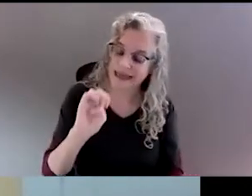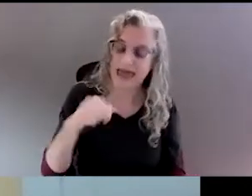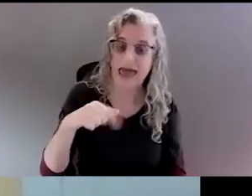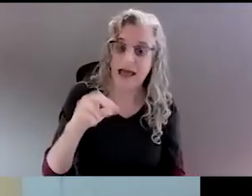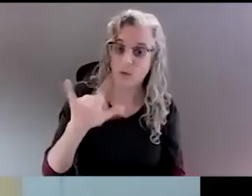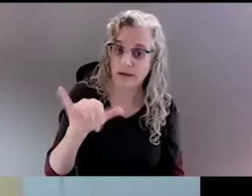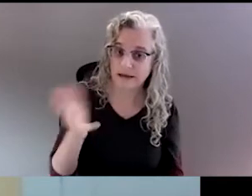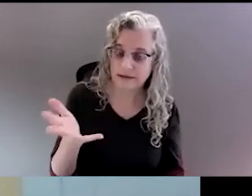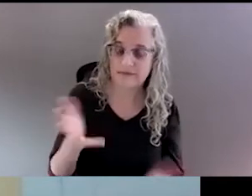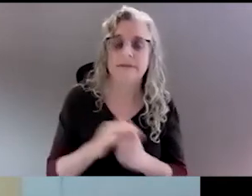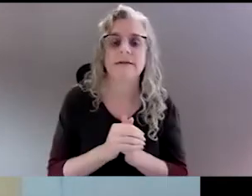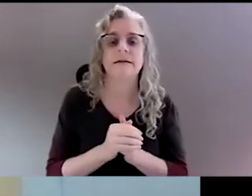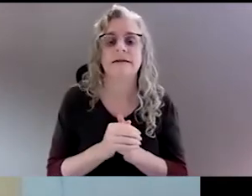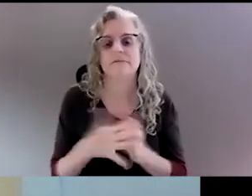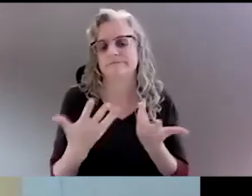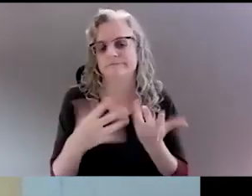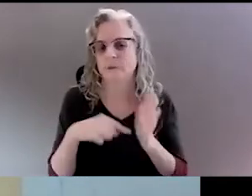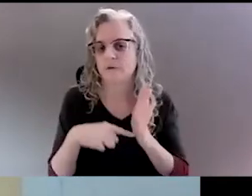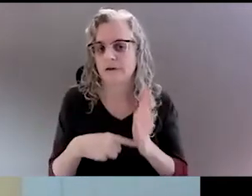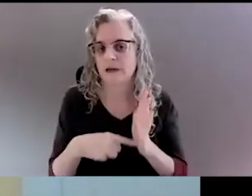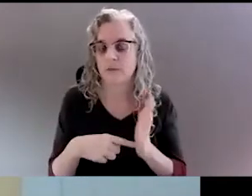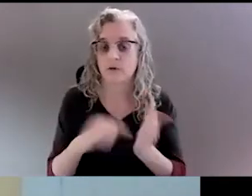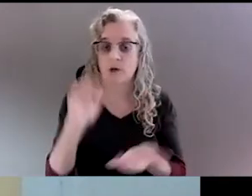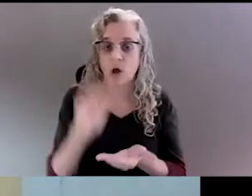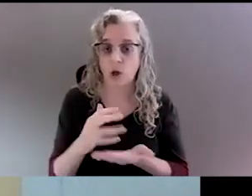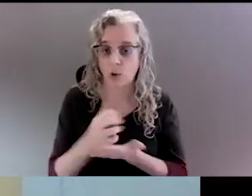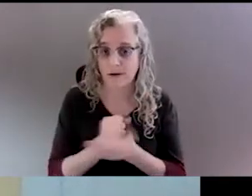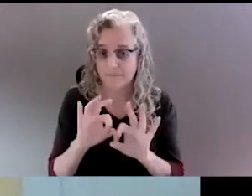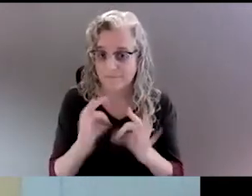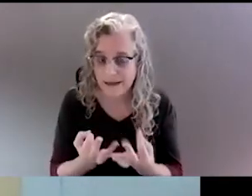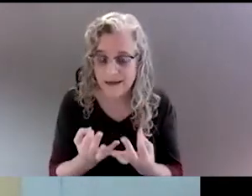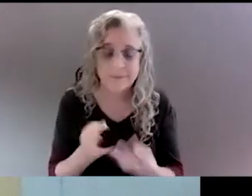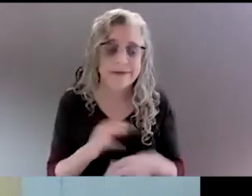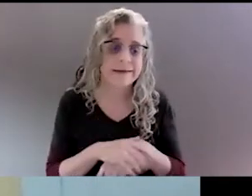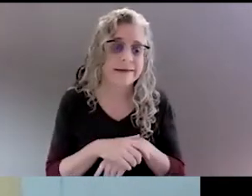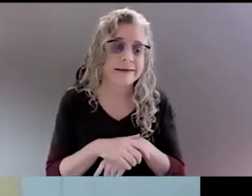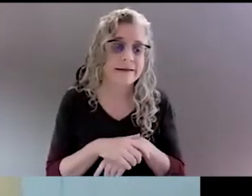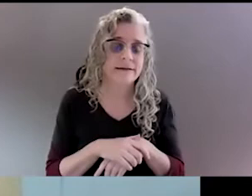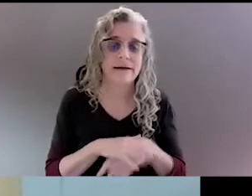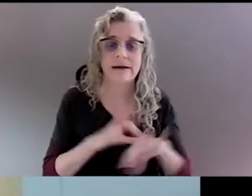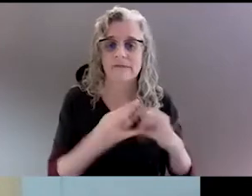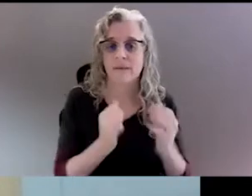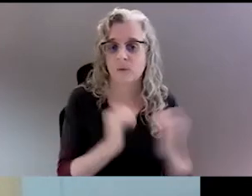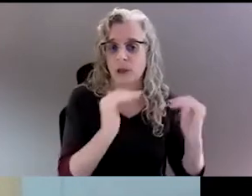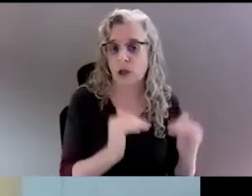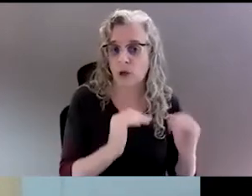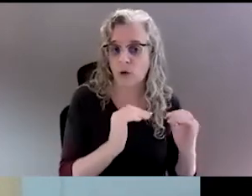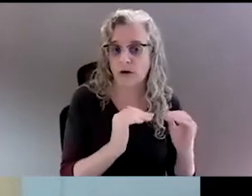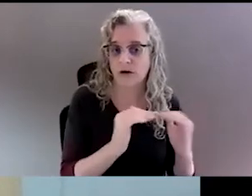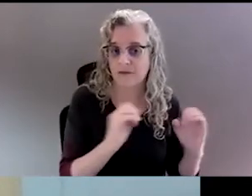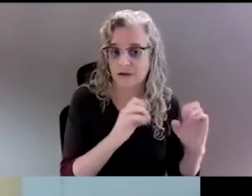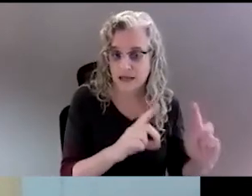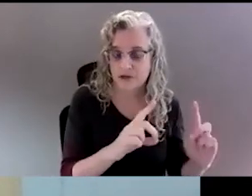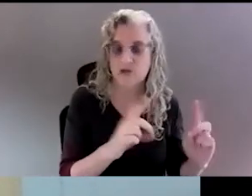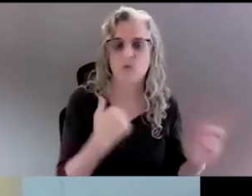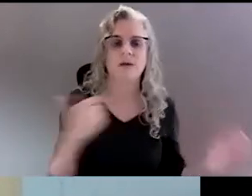example, lower income families or families with lower levels of education by partnering with programs like WIC, with Early